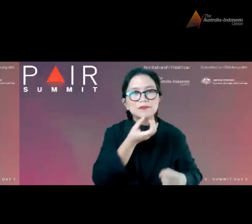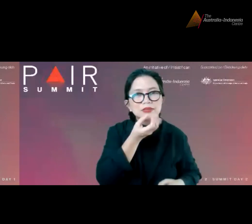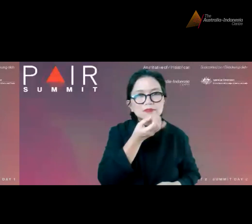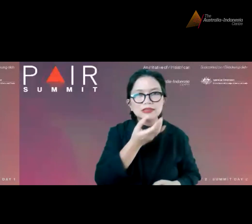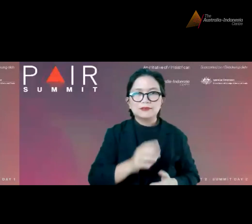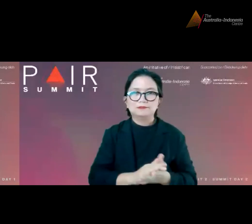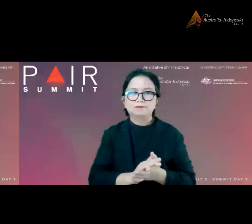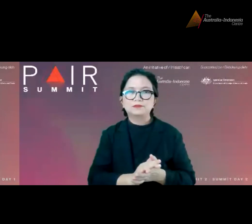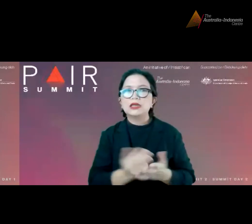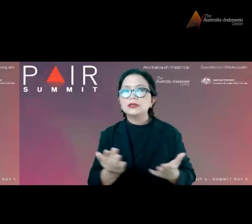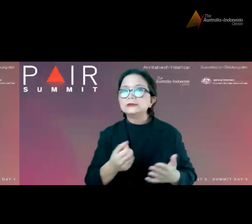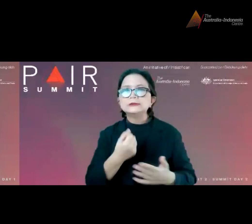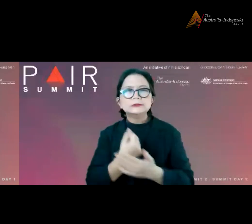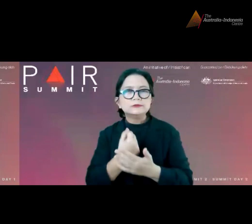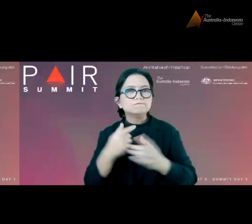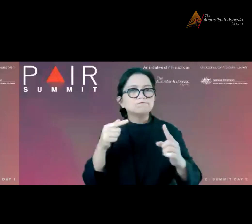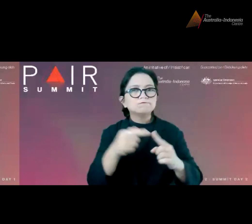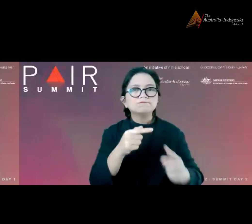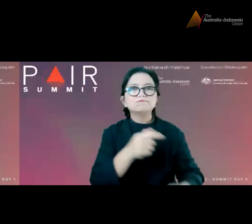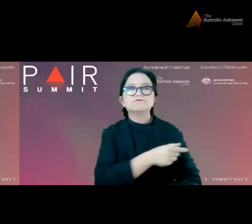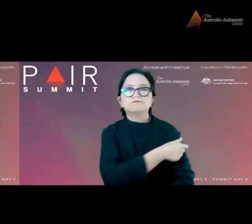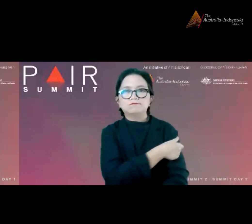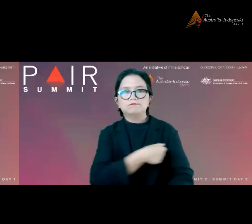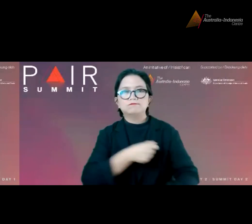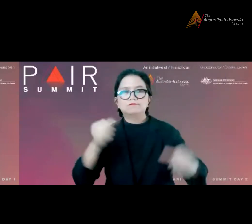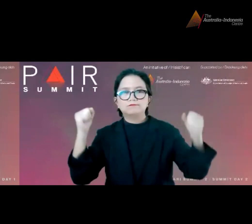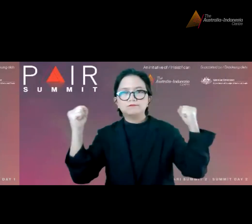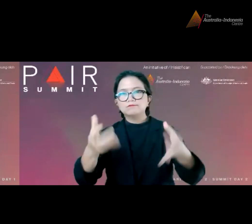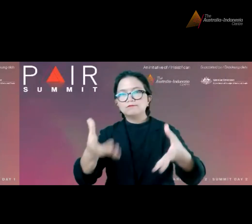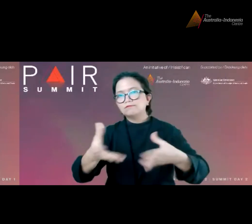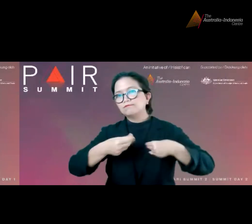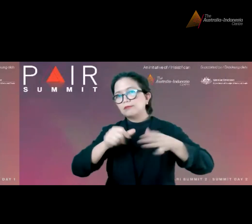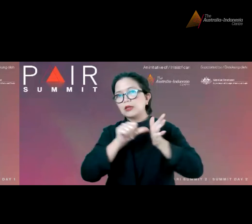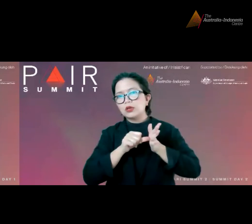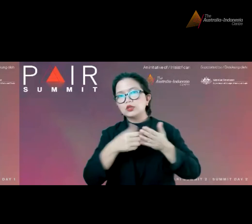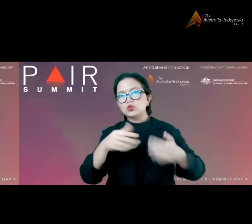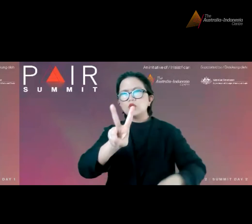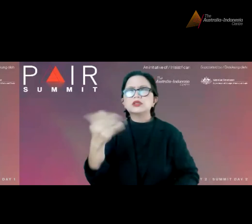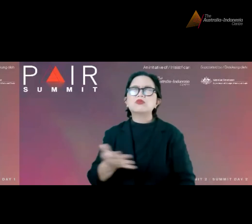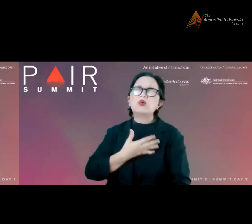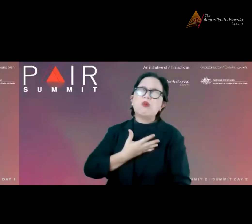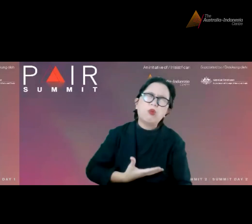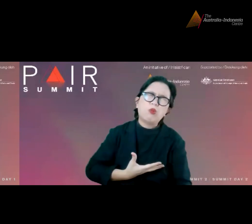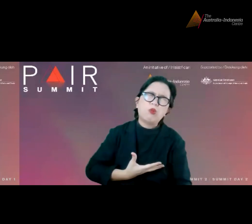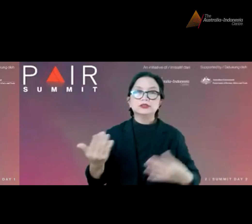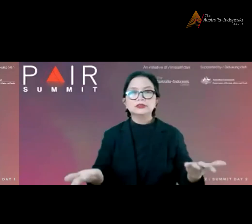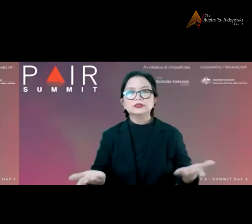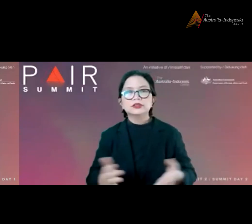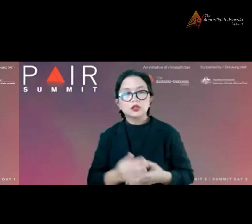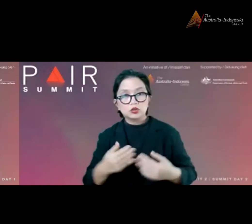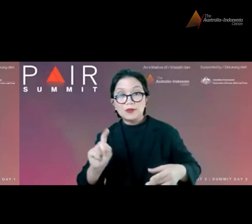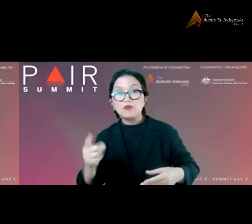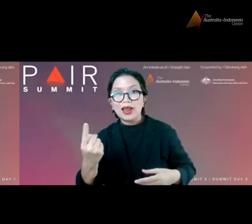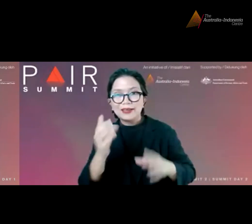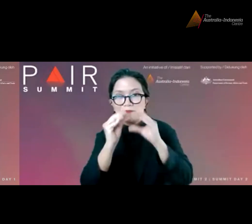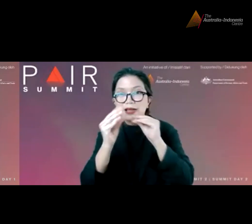they need after being through a particularly grueling 2 years. But at least we've started the conversation. And of course, the work that you've done